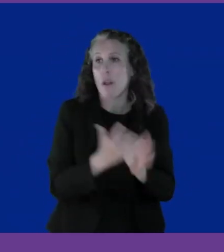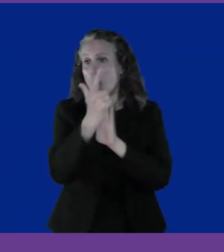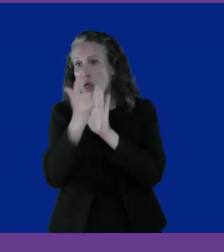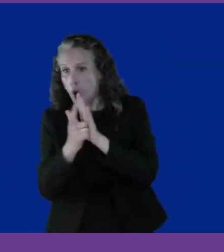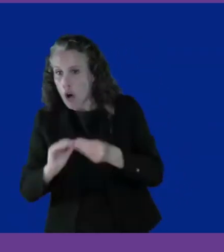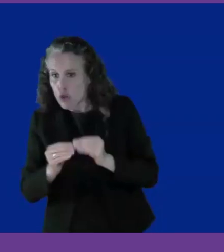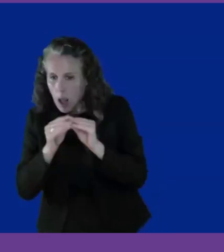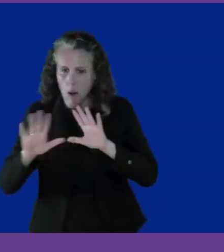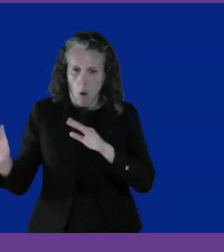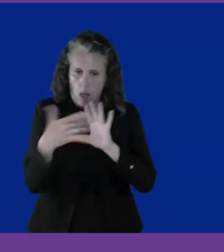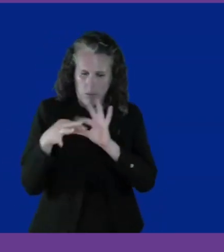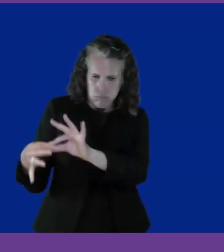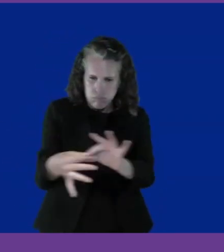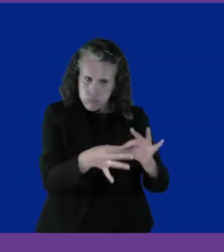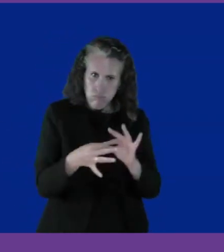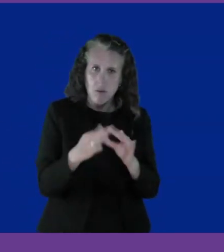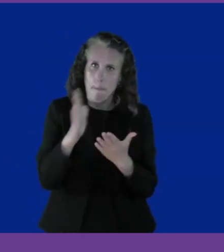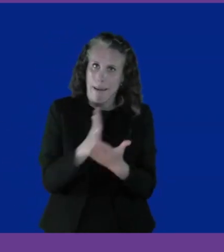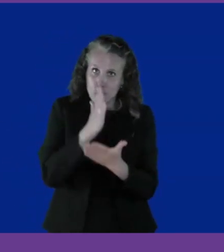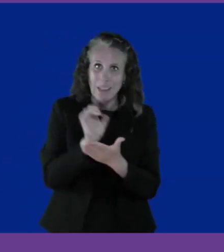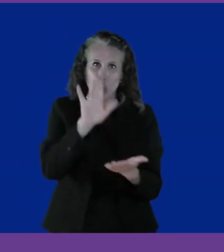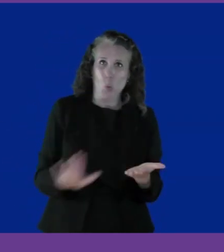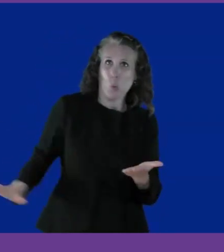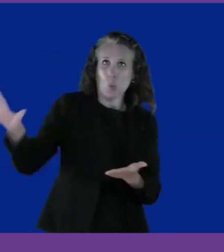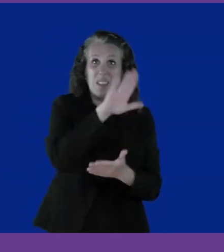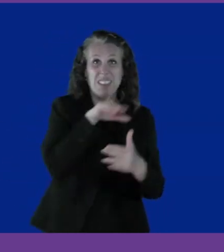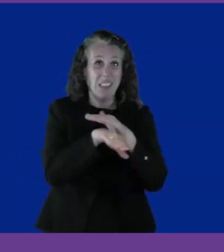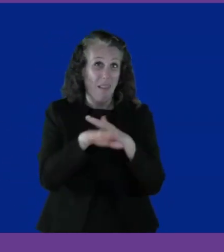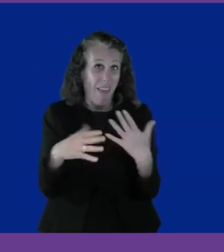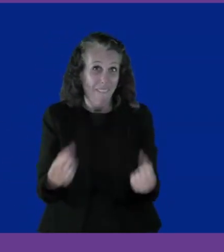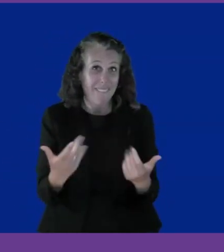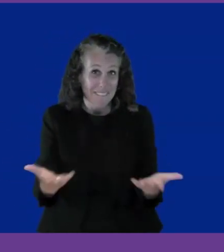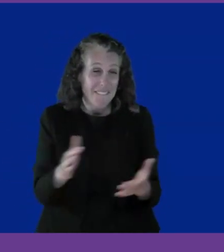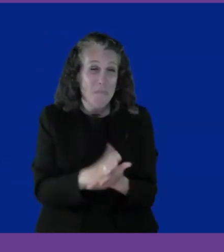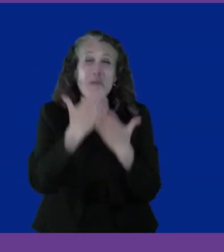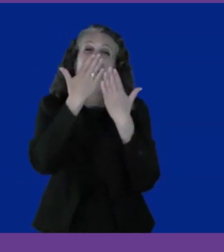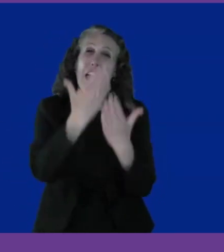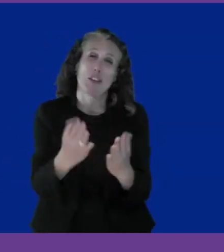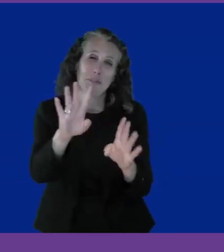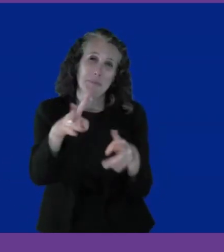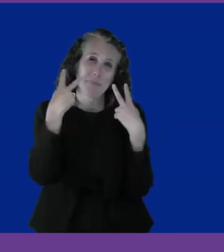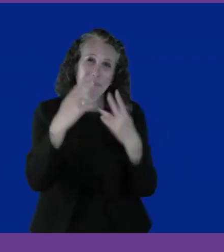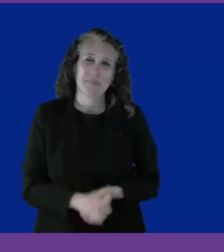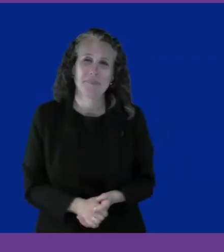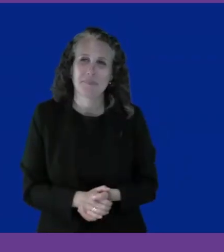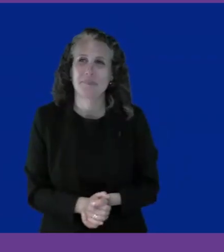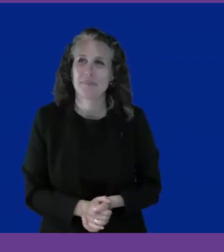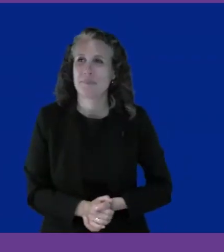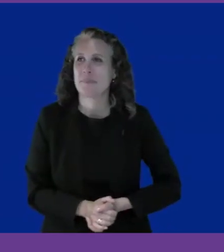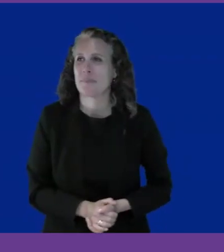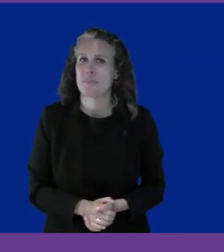ensure accessibility in the EU. Thank you very much for your attention.